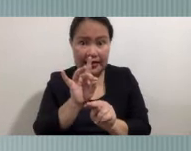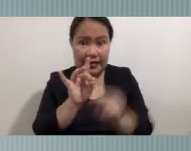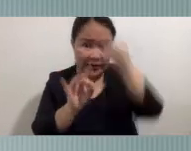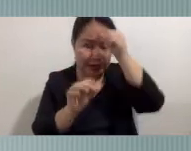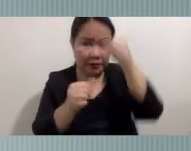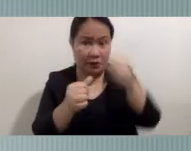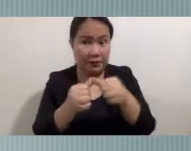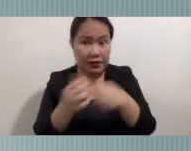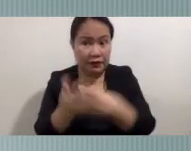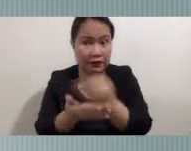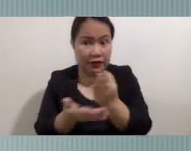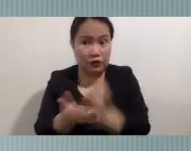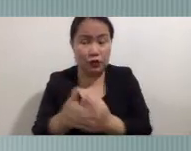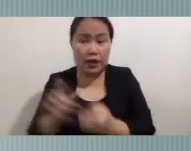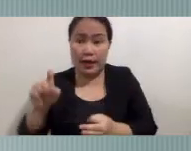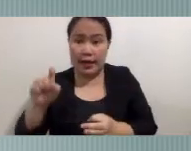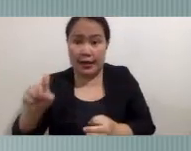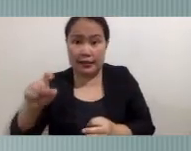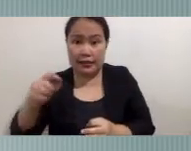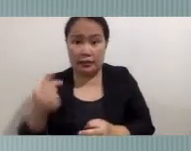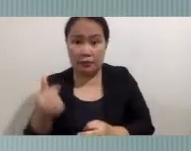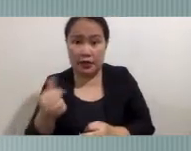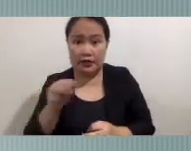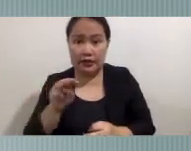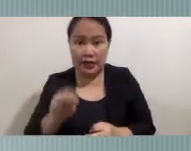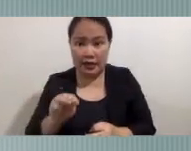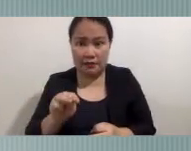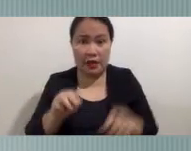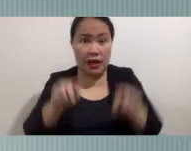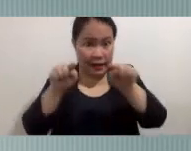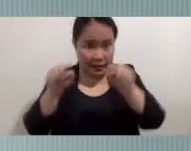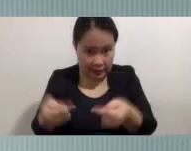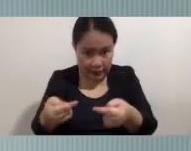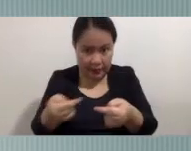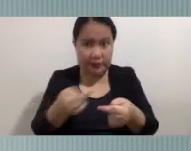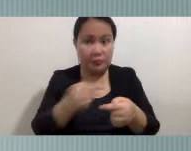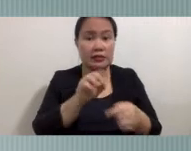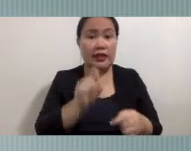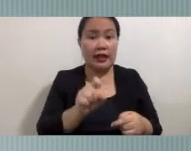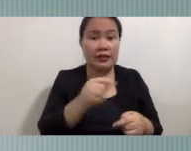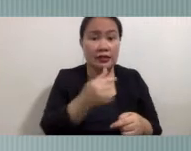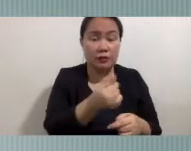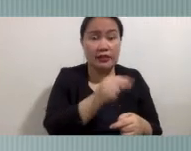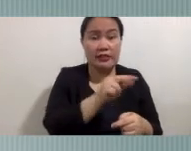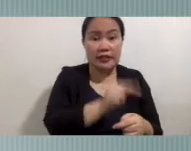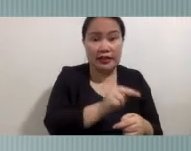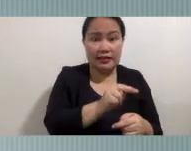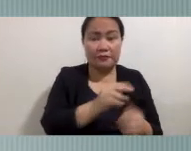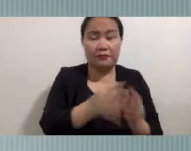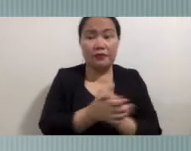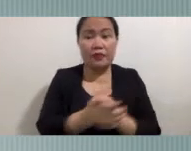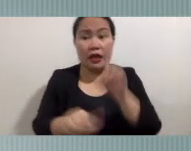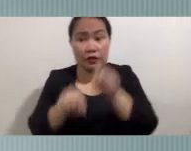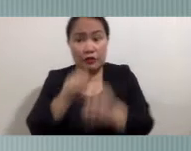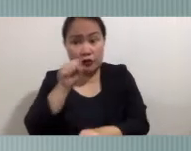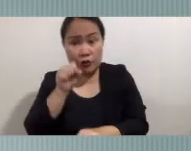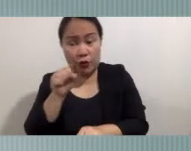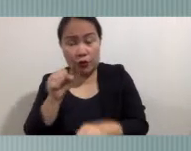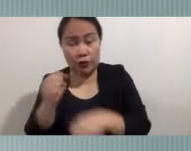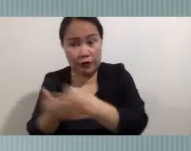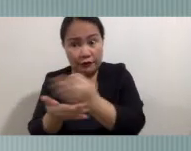our factor is in the form of x plus m and times x plus n. So,